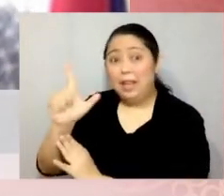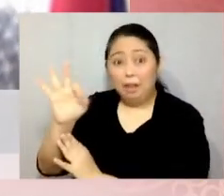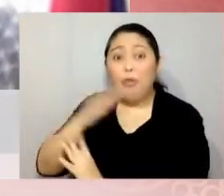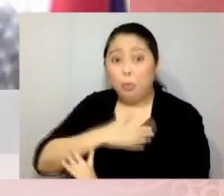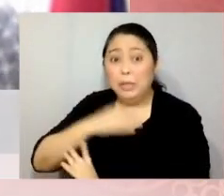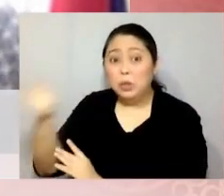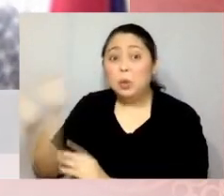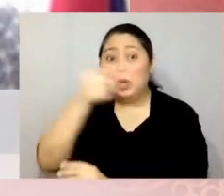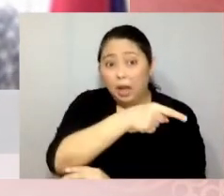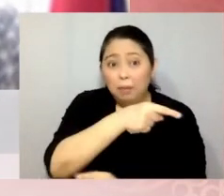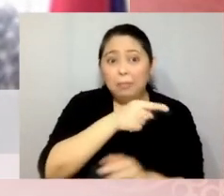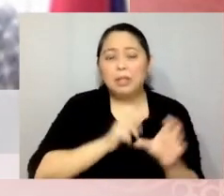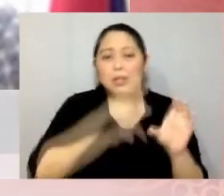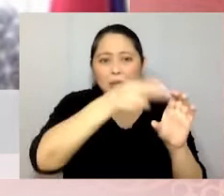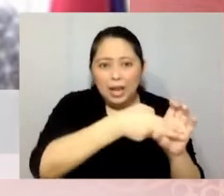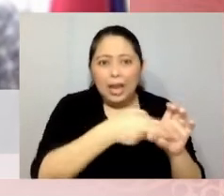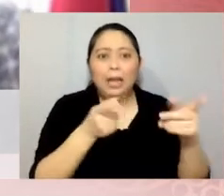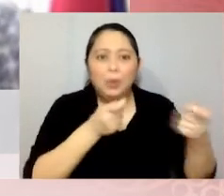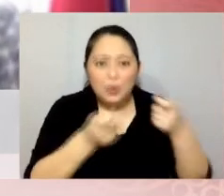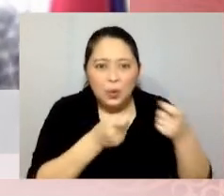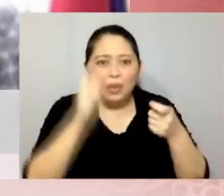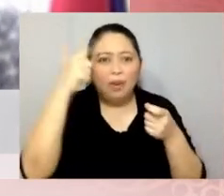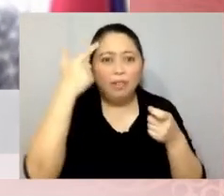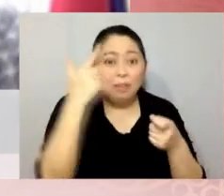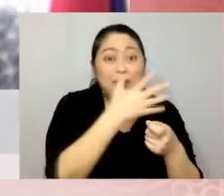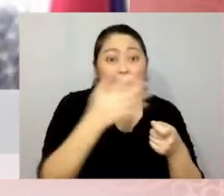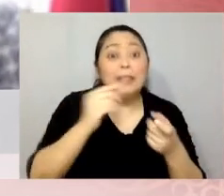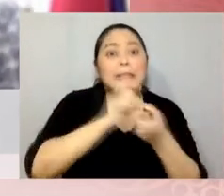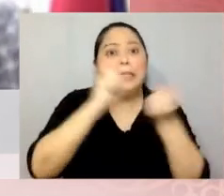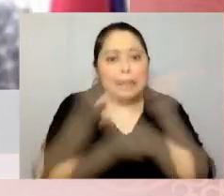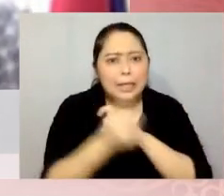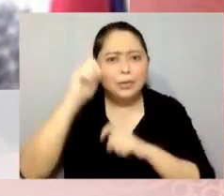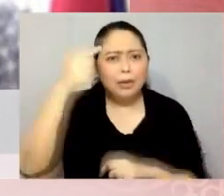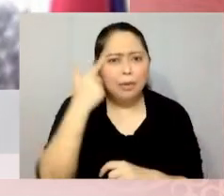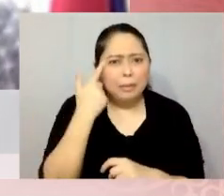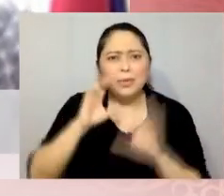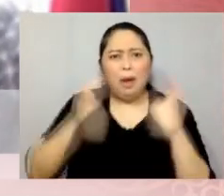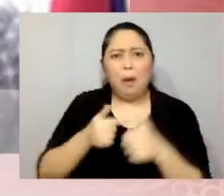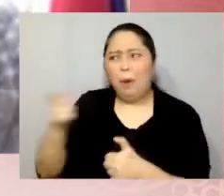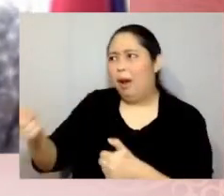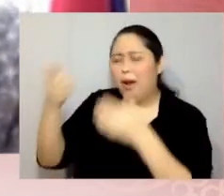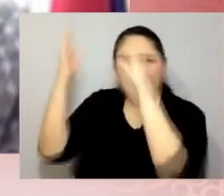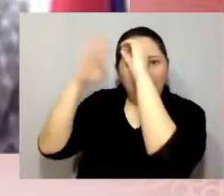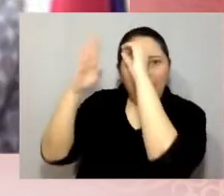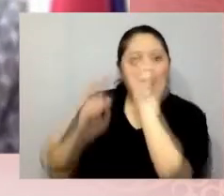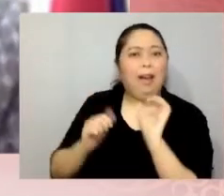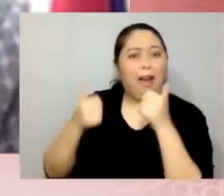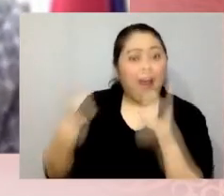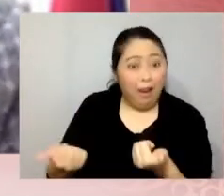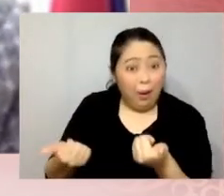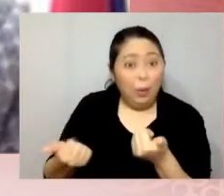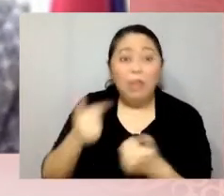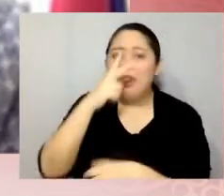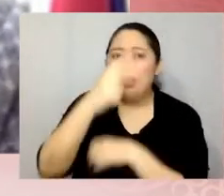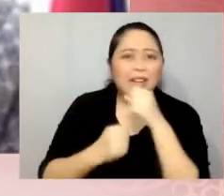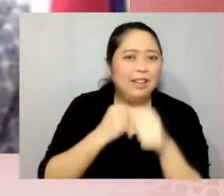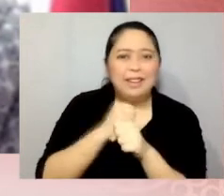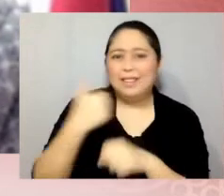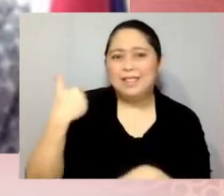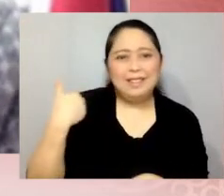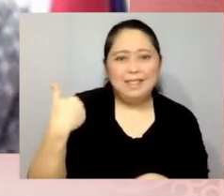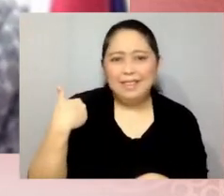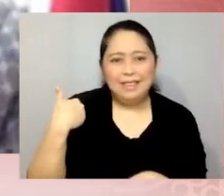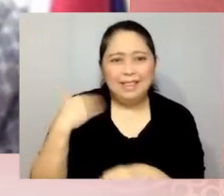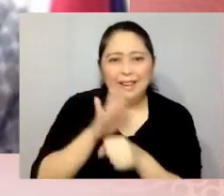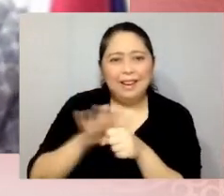So those are the primary reasons why 3 years is not enough, and why an additional 3 years, for the practical reason, I think, that we